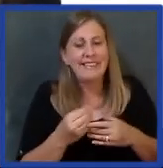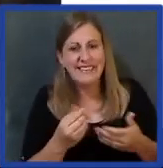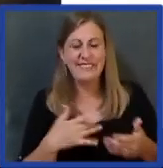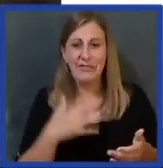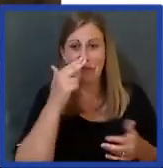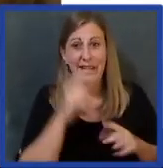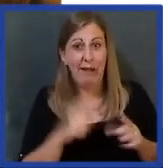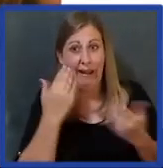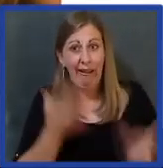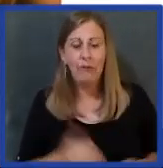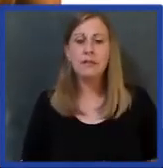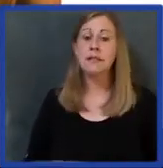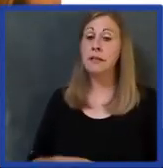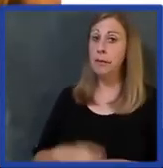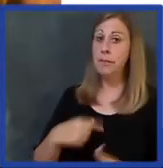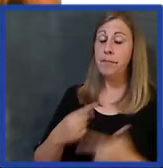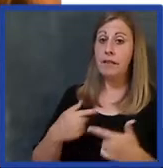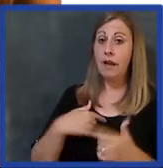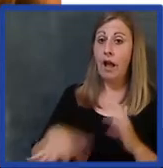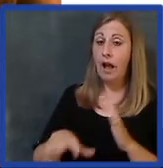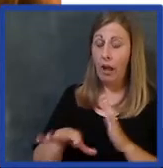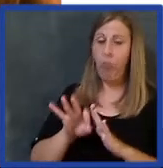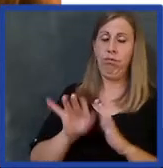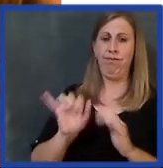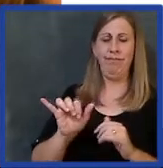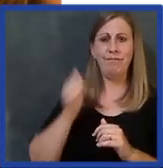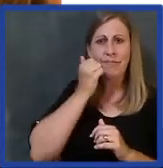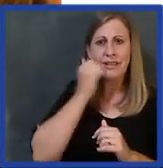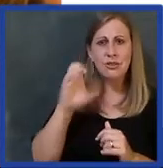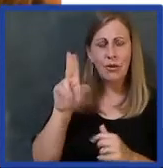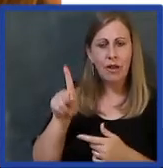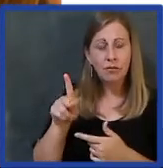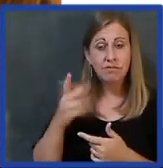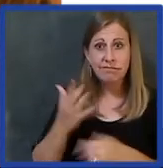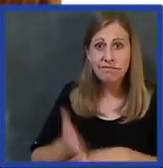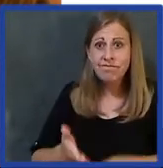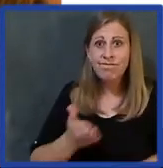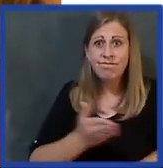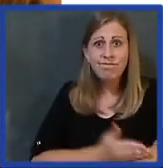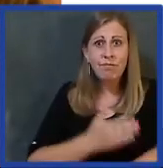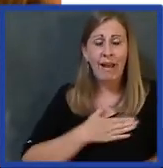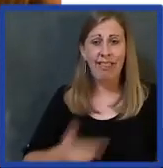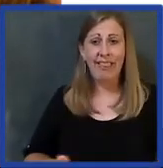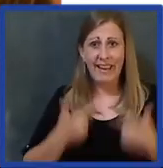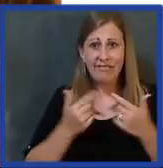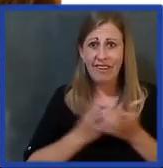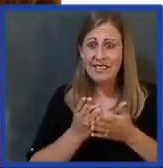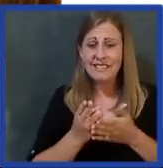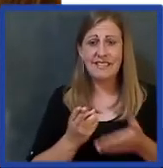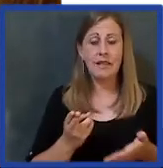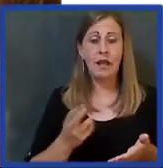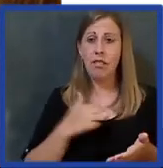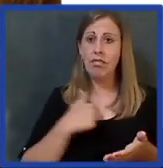would it fit? But then I discovered menstrual cups, and honestly, they've changed my life for the better. I absolutely